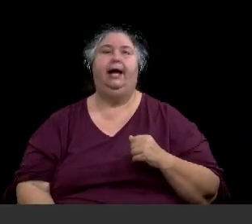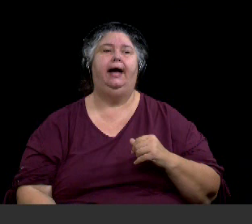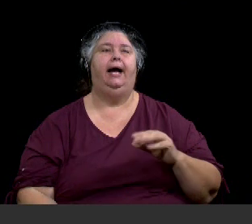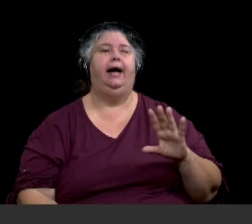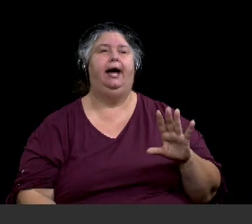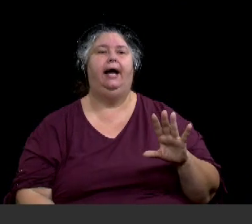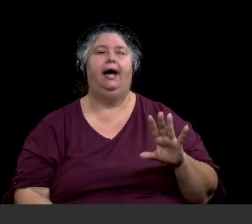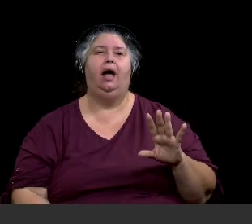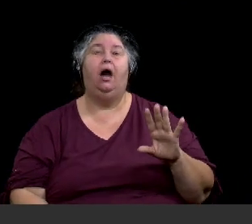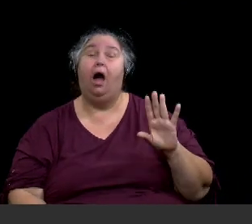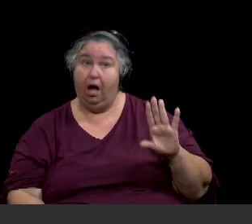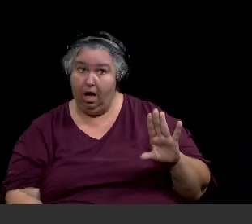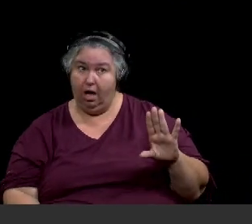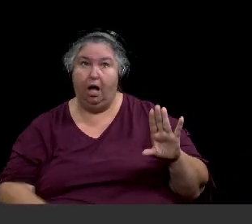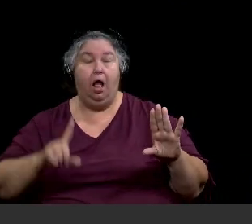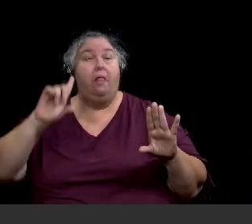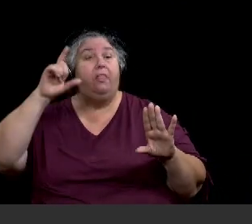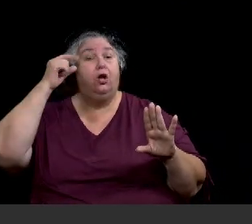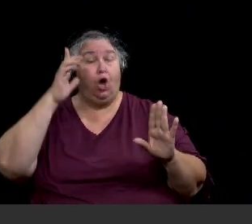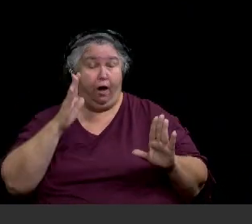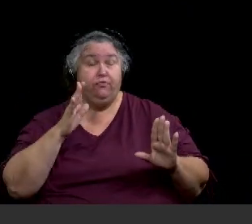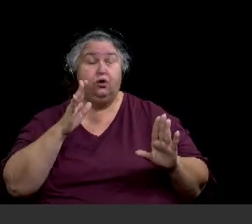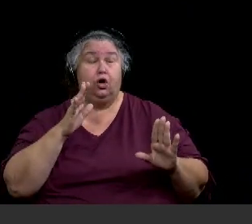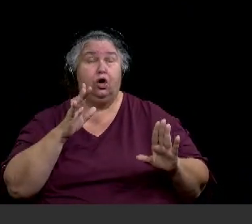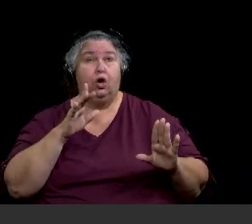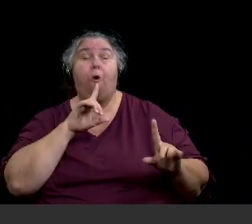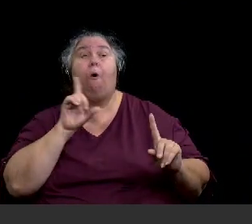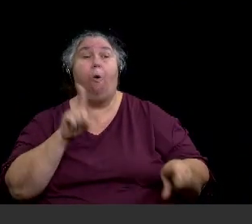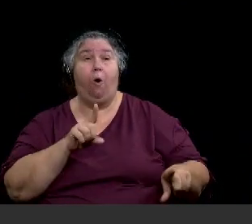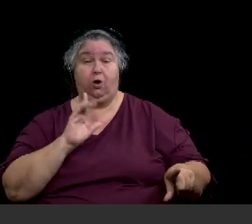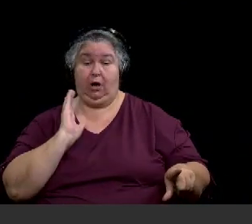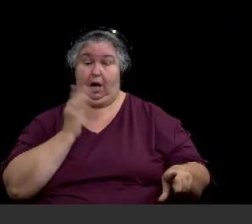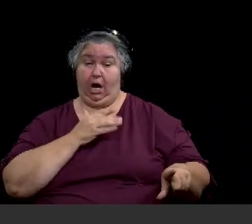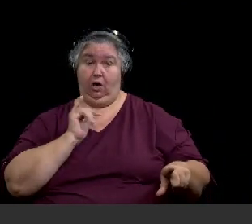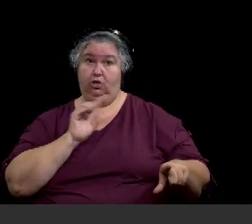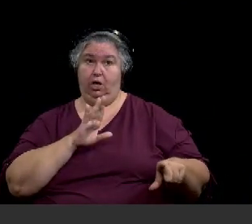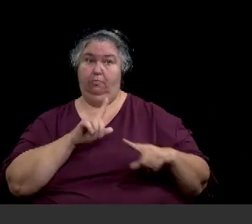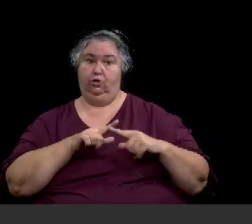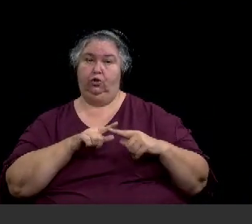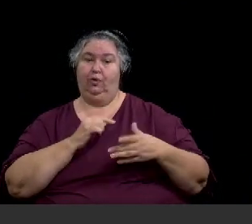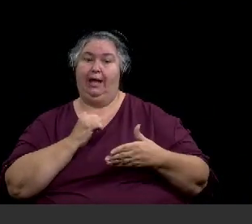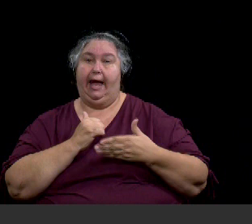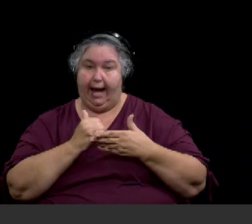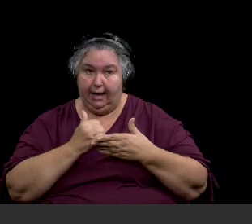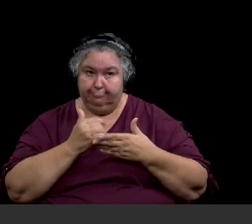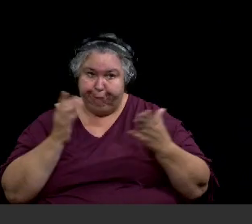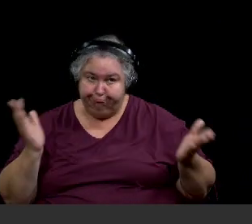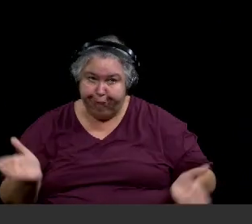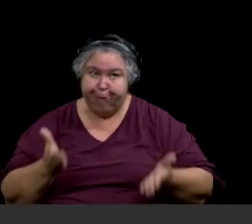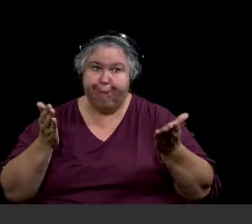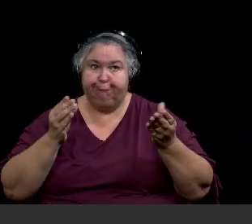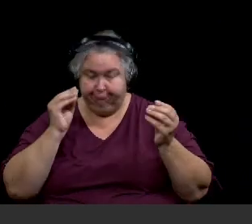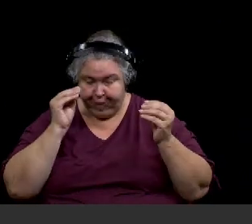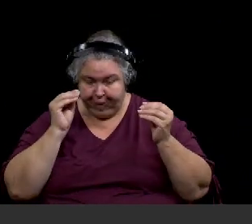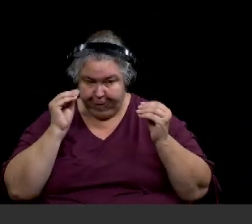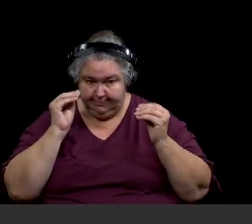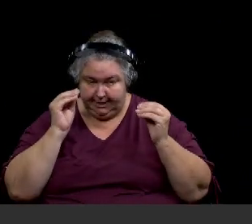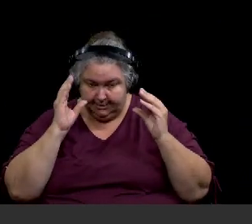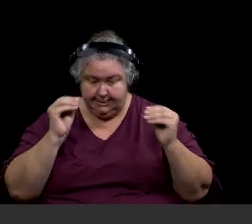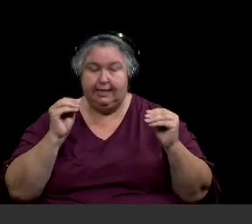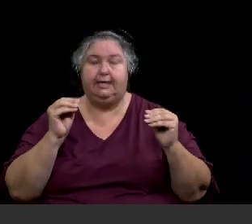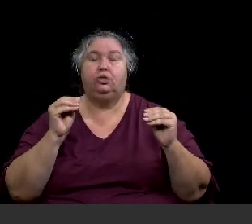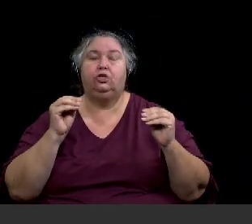The governor makes all the orders. Our job is to try to educate our community on